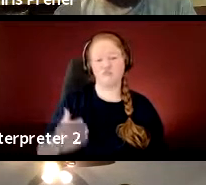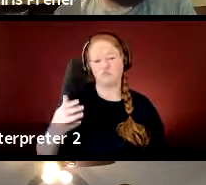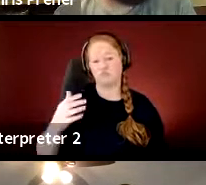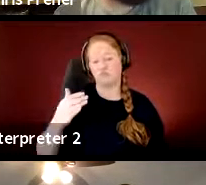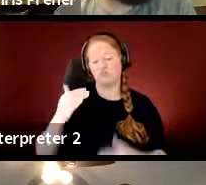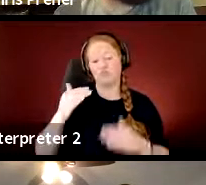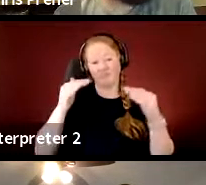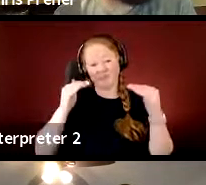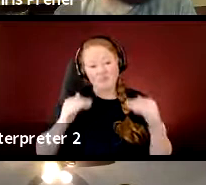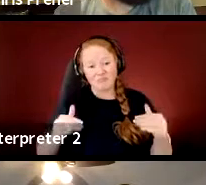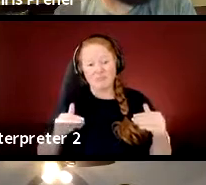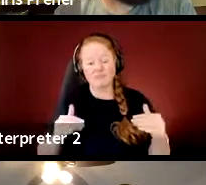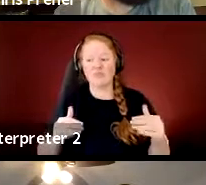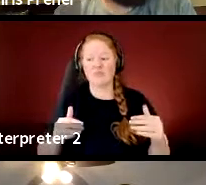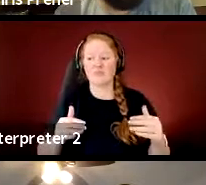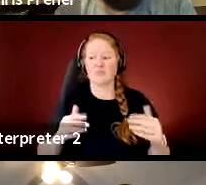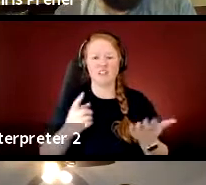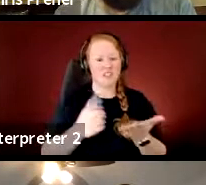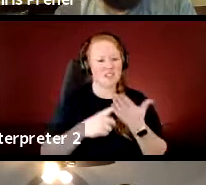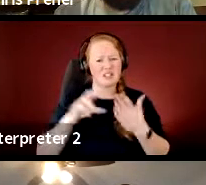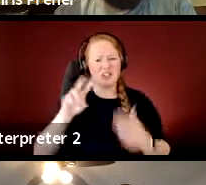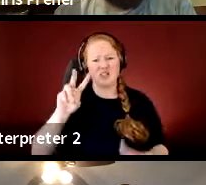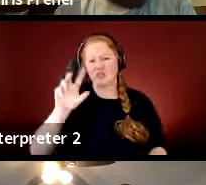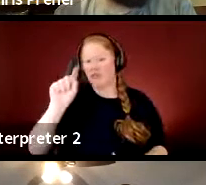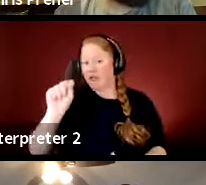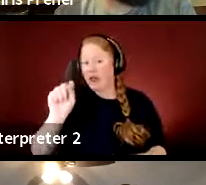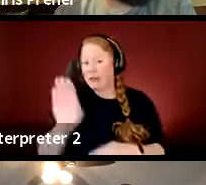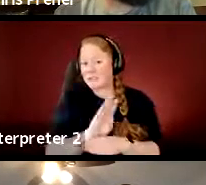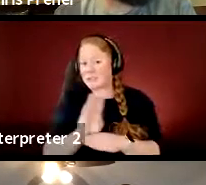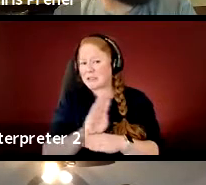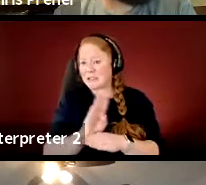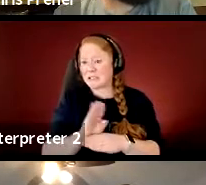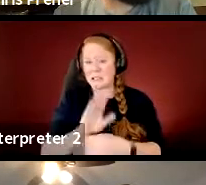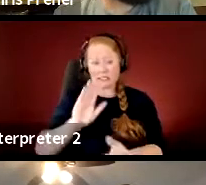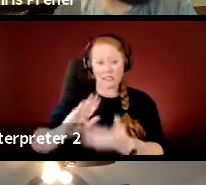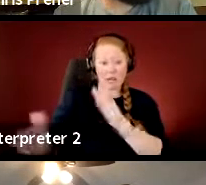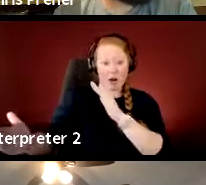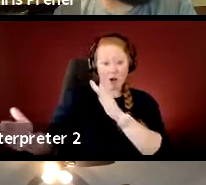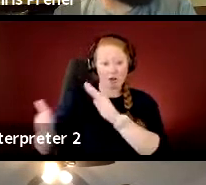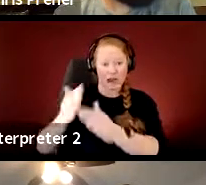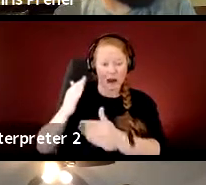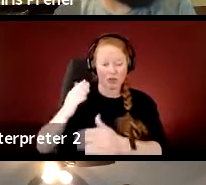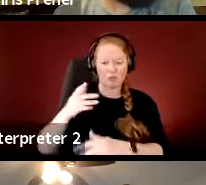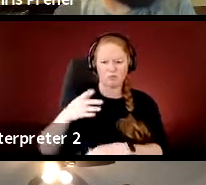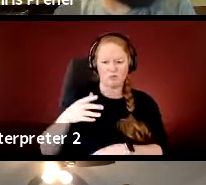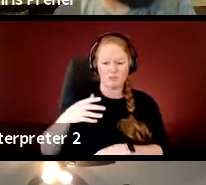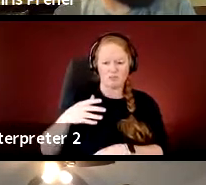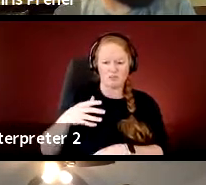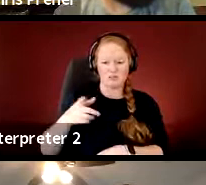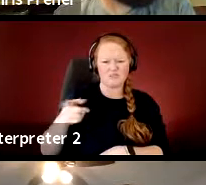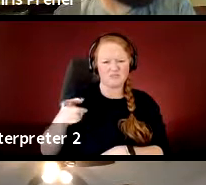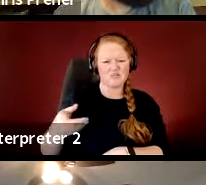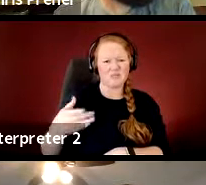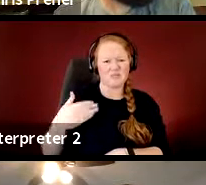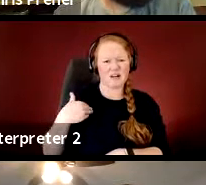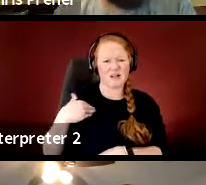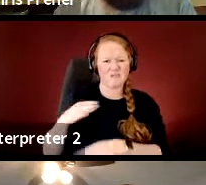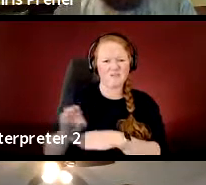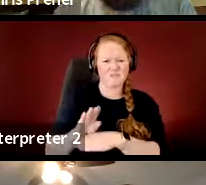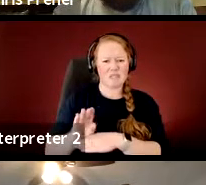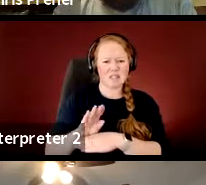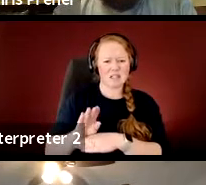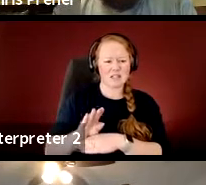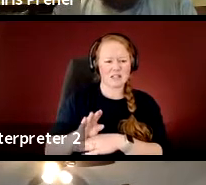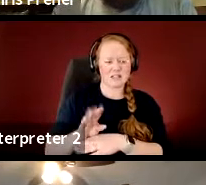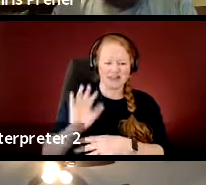vet businesses downtown as far as your priority 4, but having vet businesses downtown and